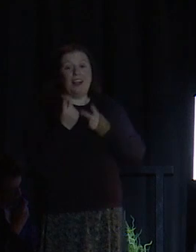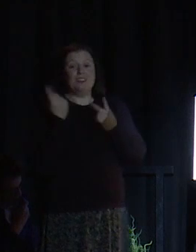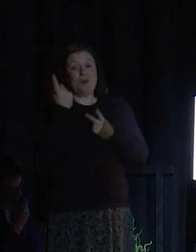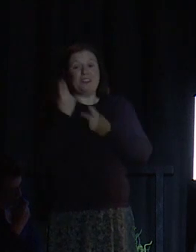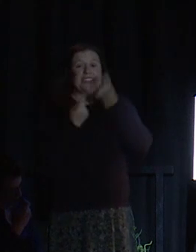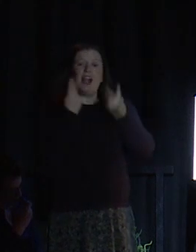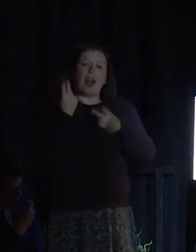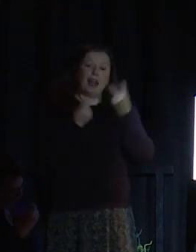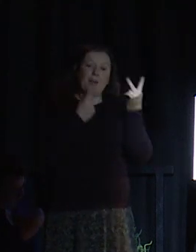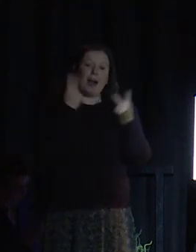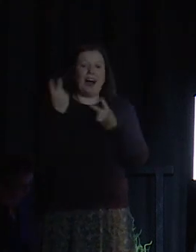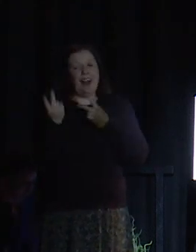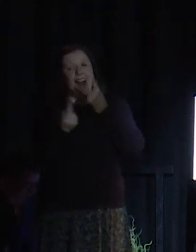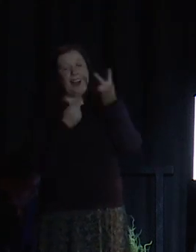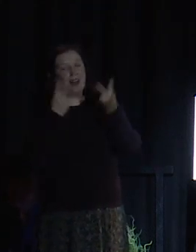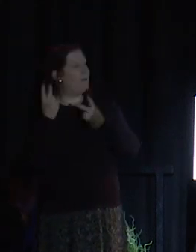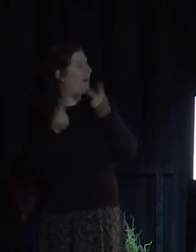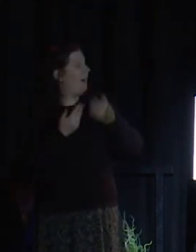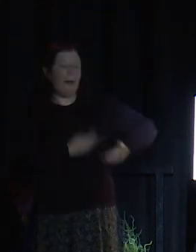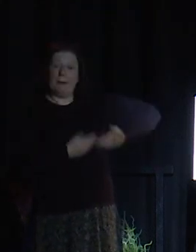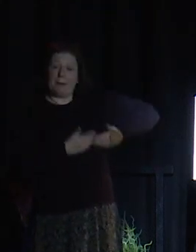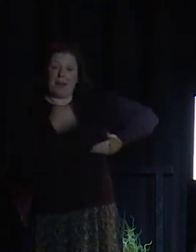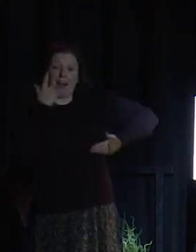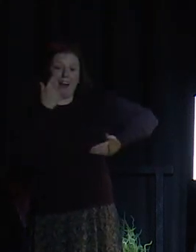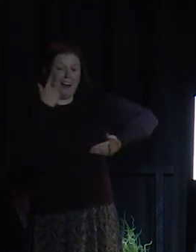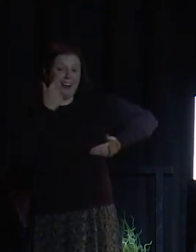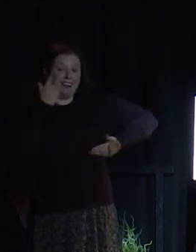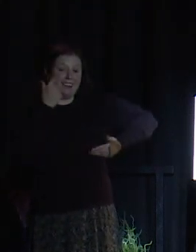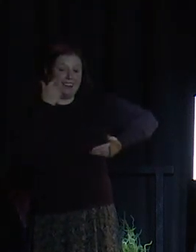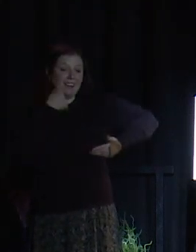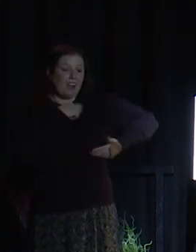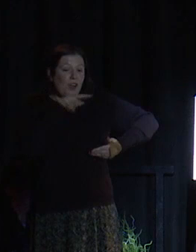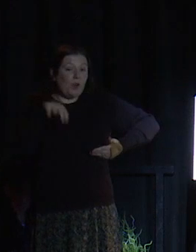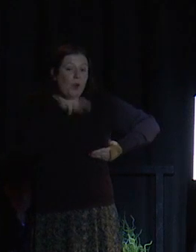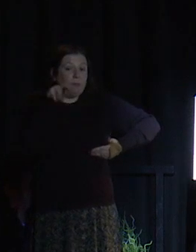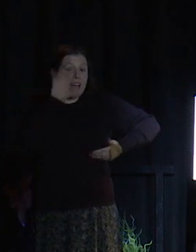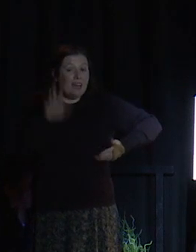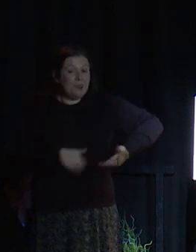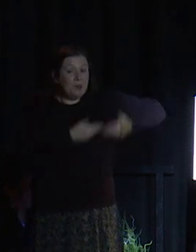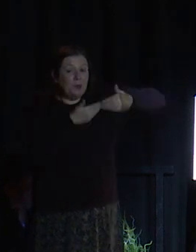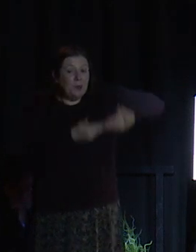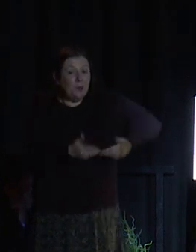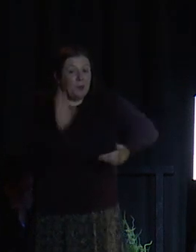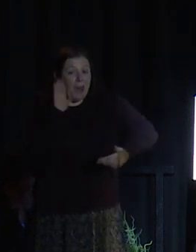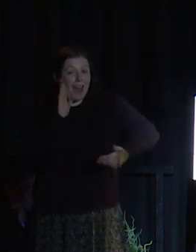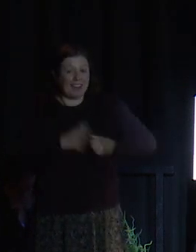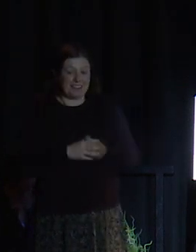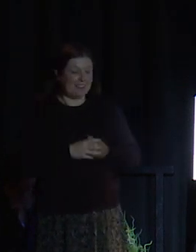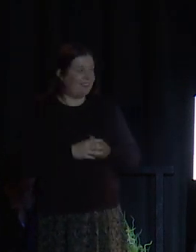Lullaby, lullaby, going upstairs to bed